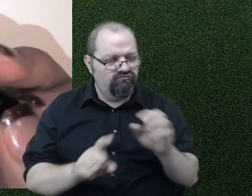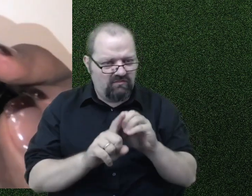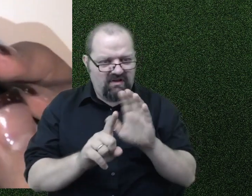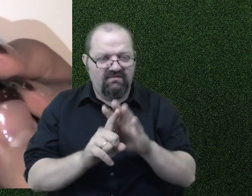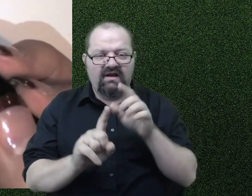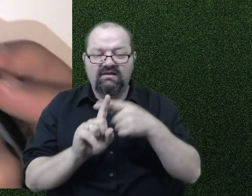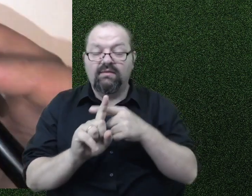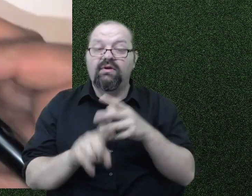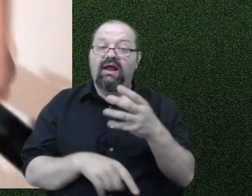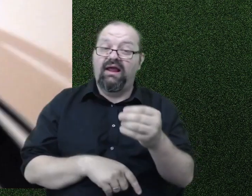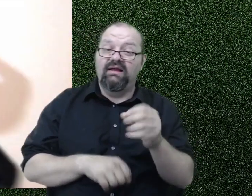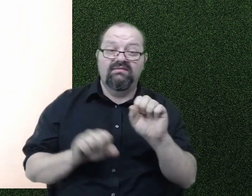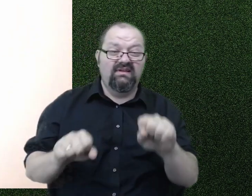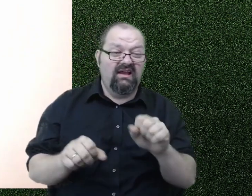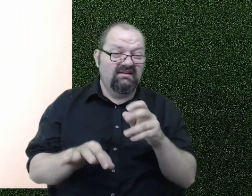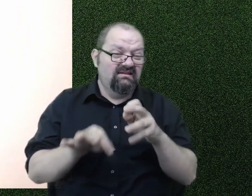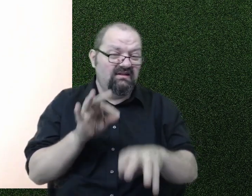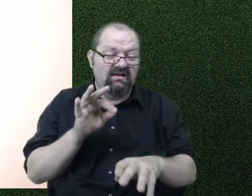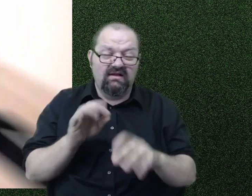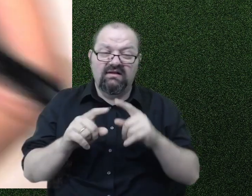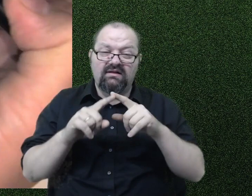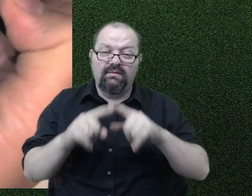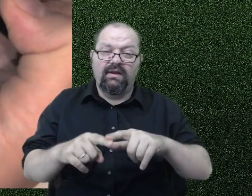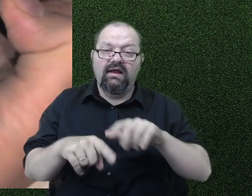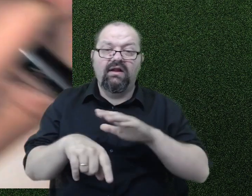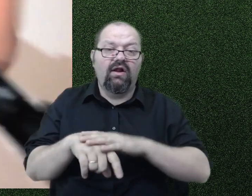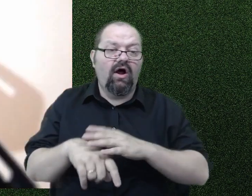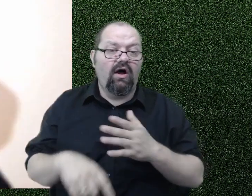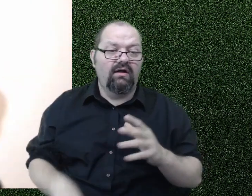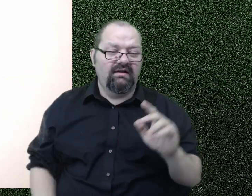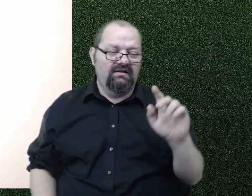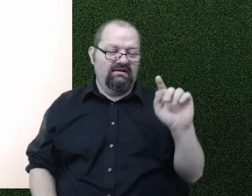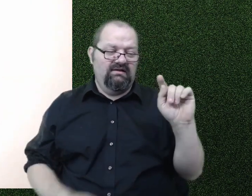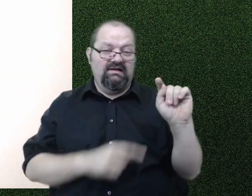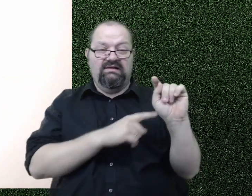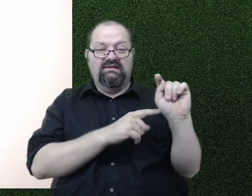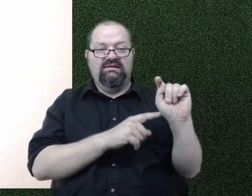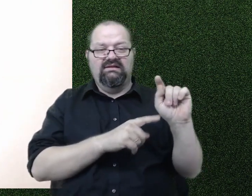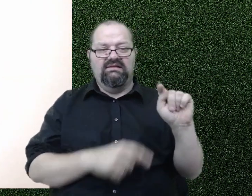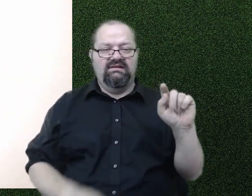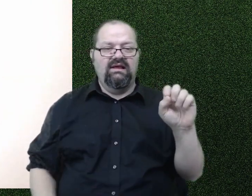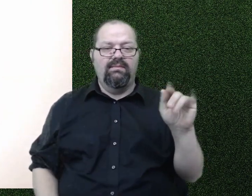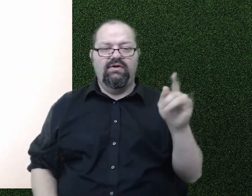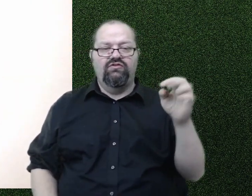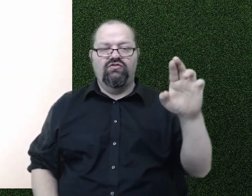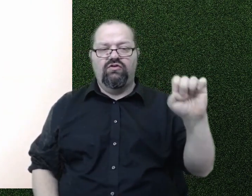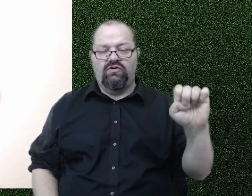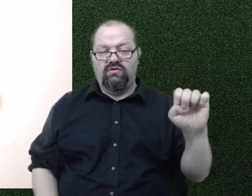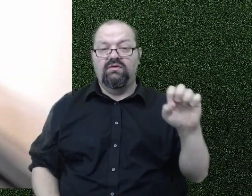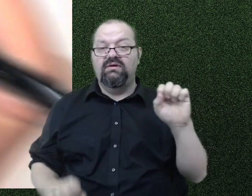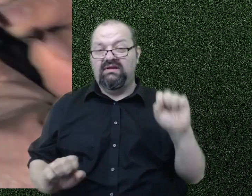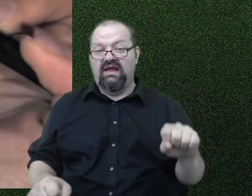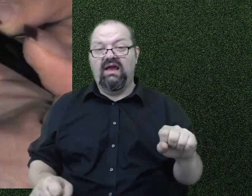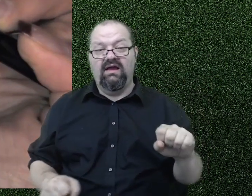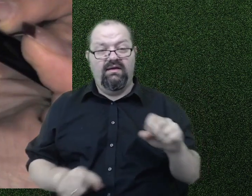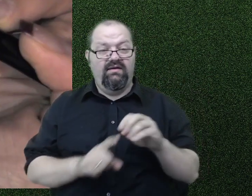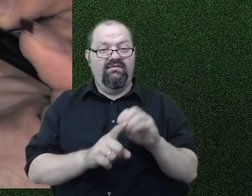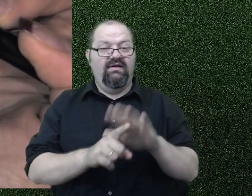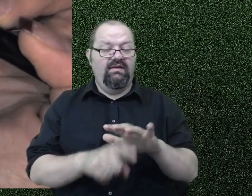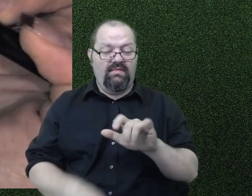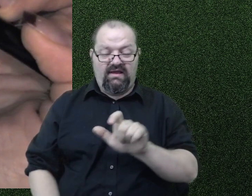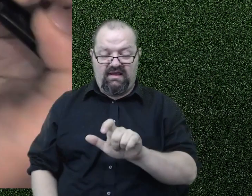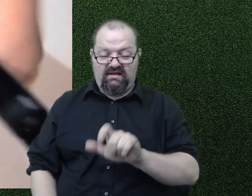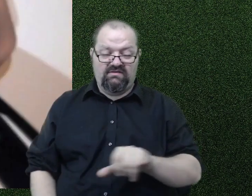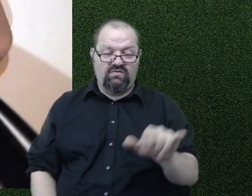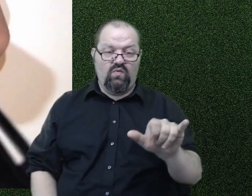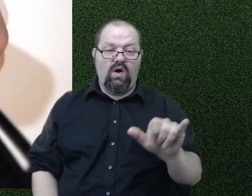very simply depend on temperature T could depend on X, Y, and Z, so 3 spatial